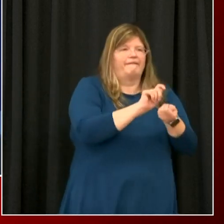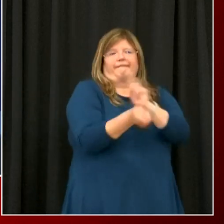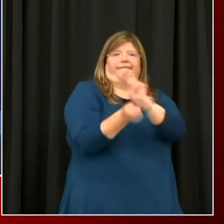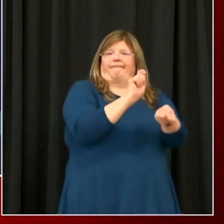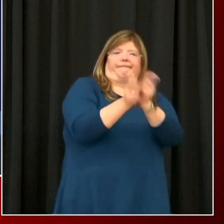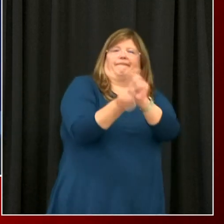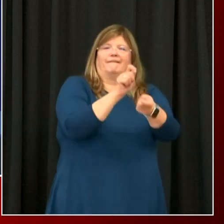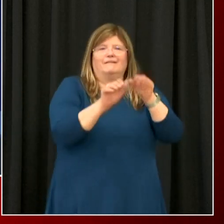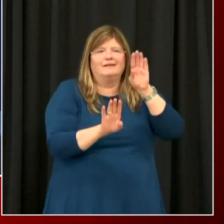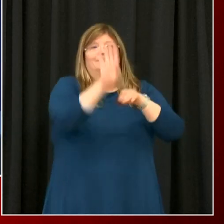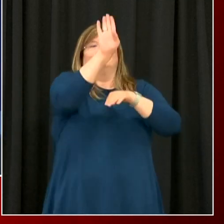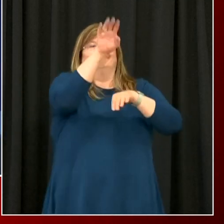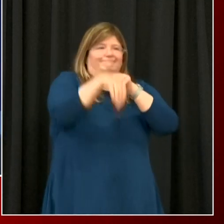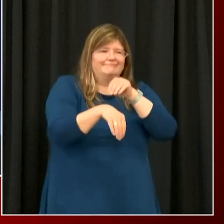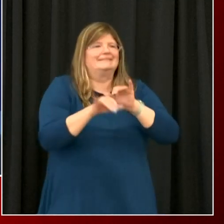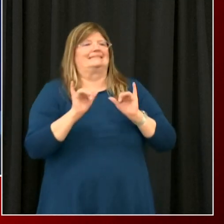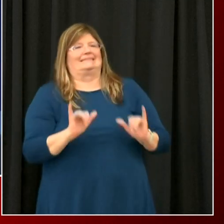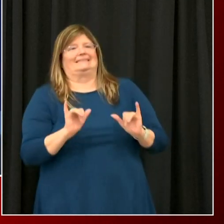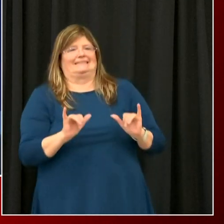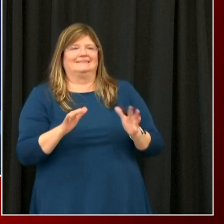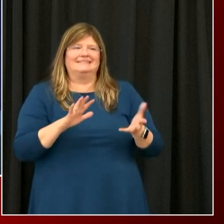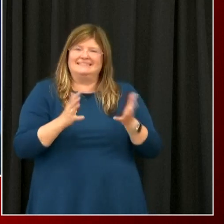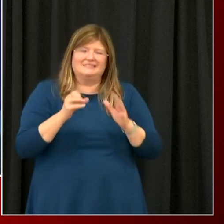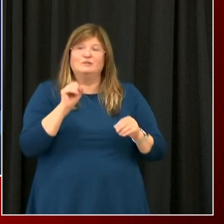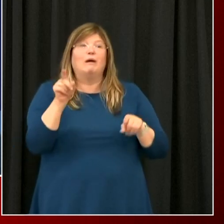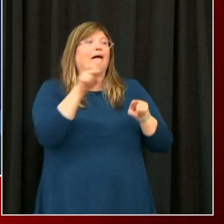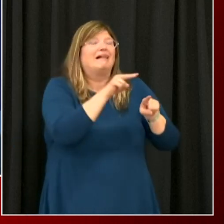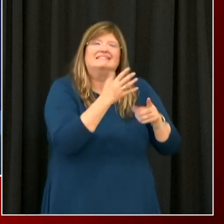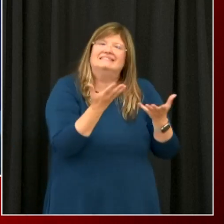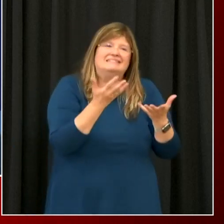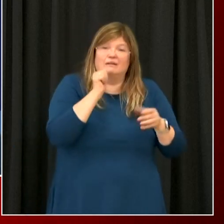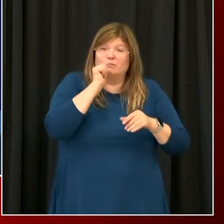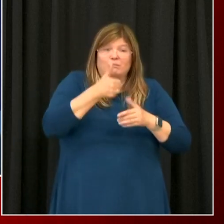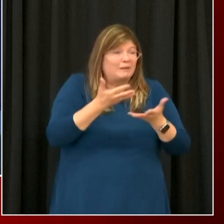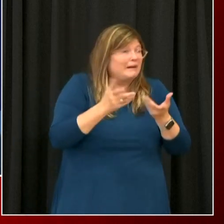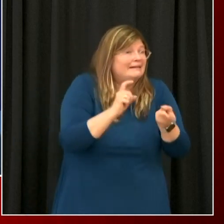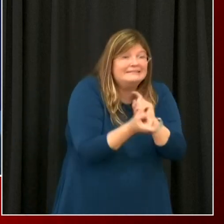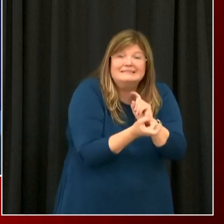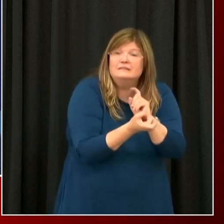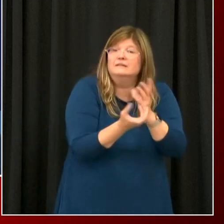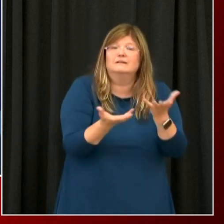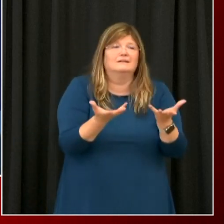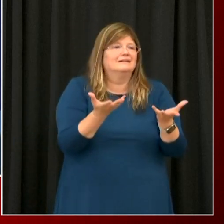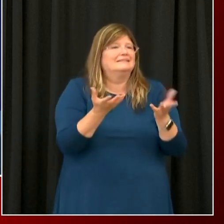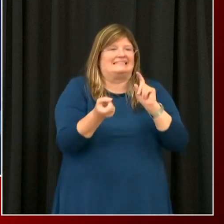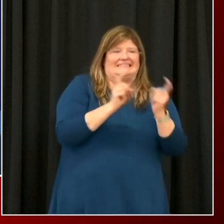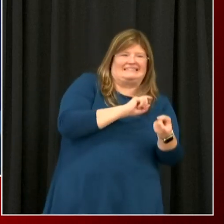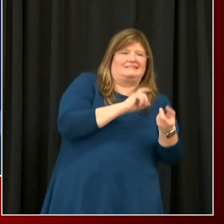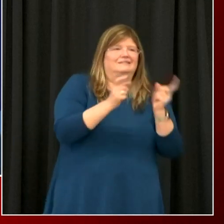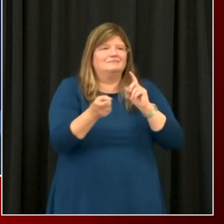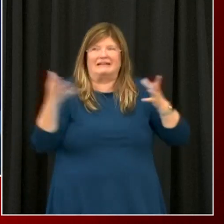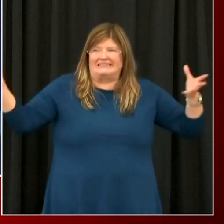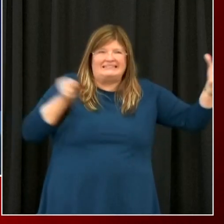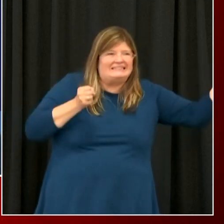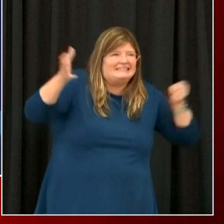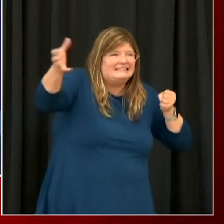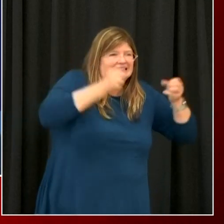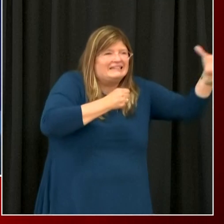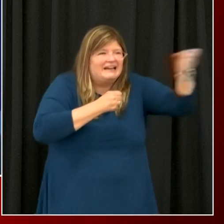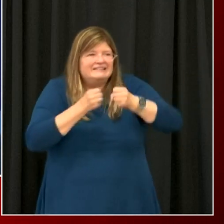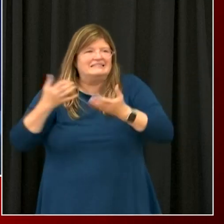June 3rd could change 6 days later. We may be able to change it because more labs came in from